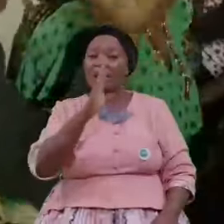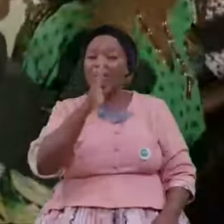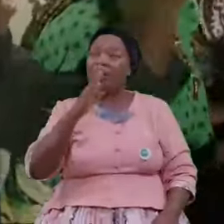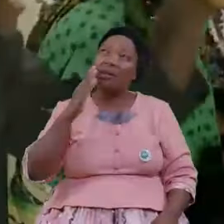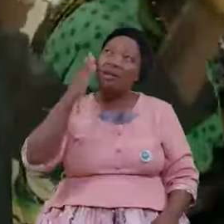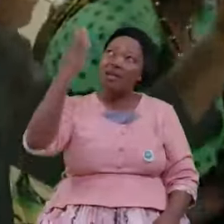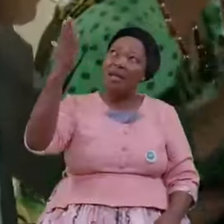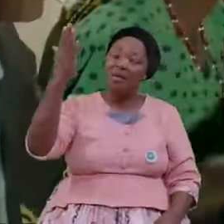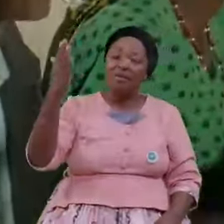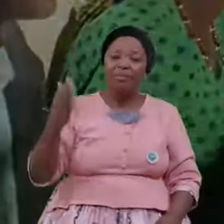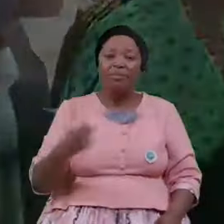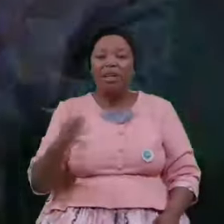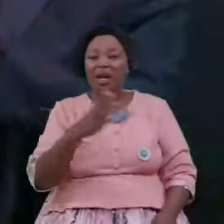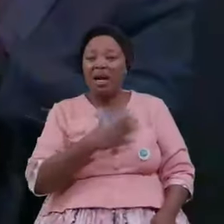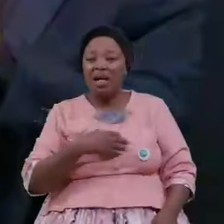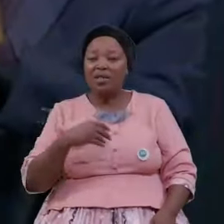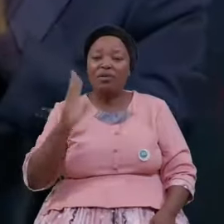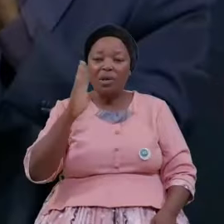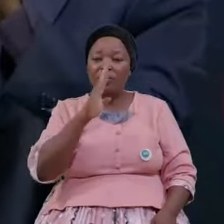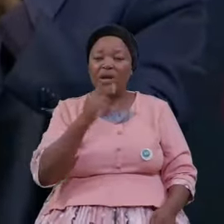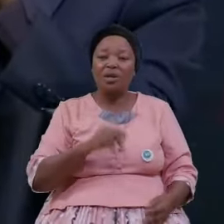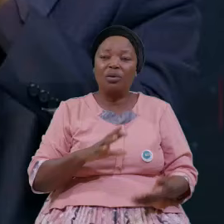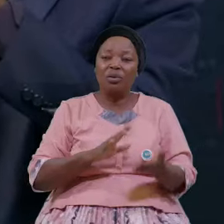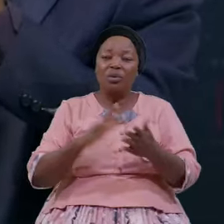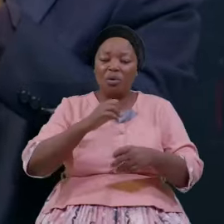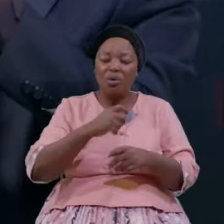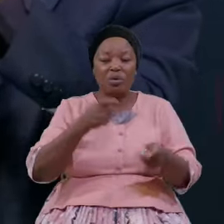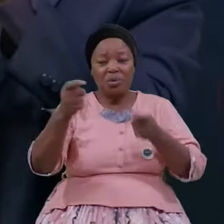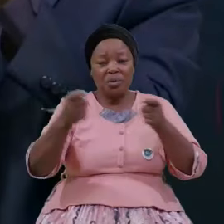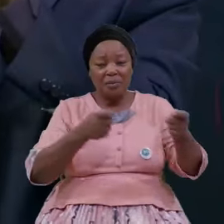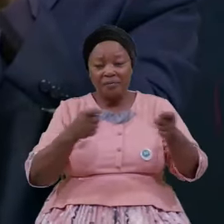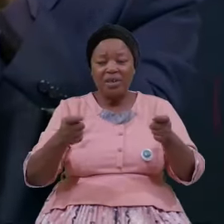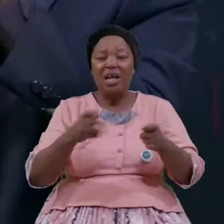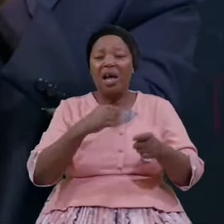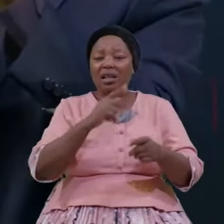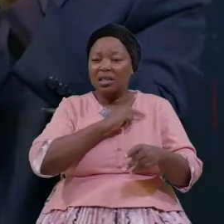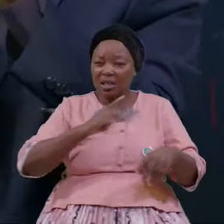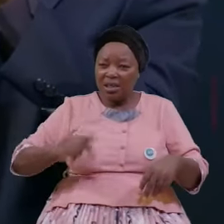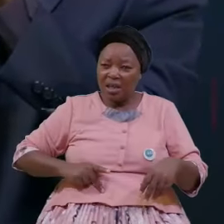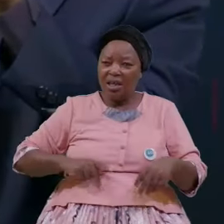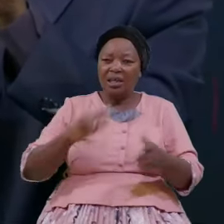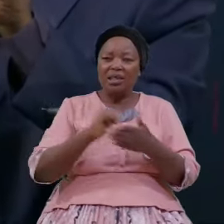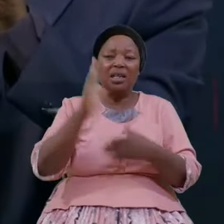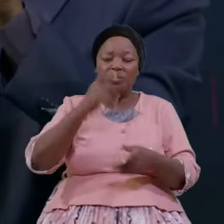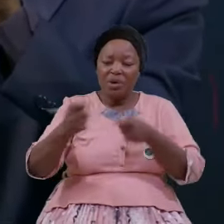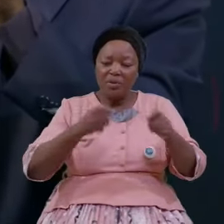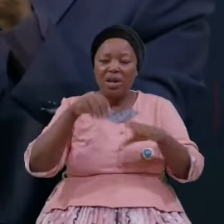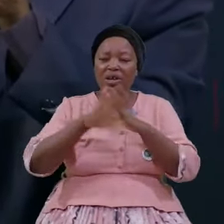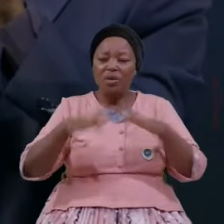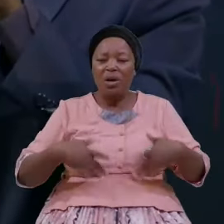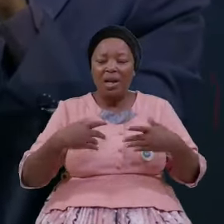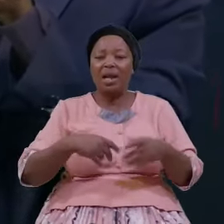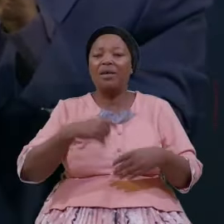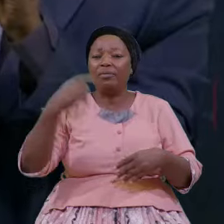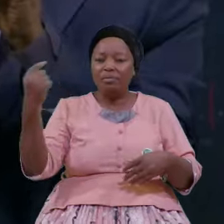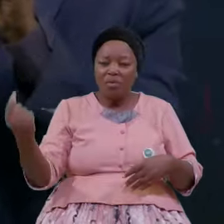And he'll be the glorious sovereign, the glorious king that will reign in your life forever and